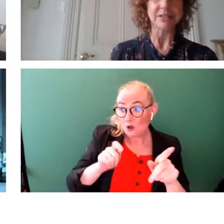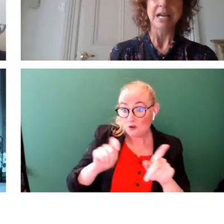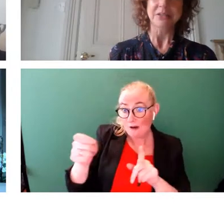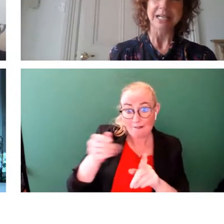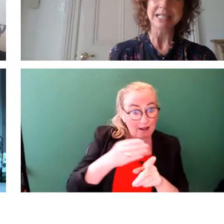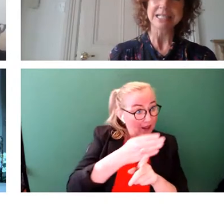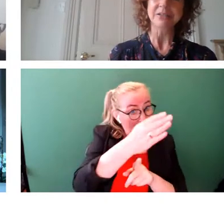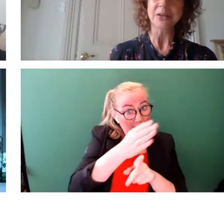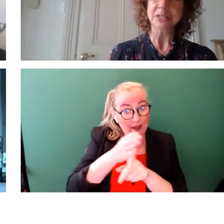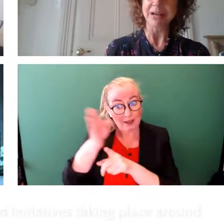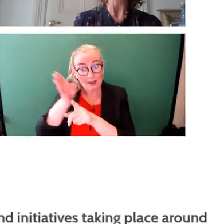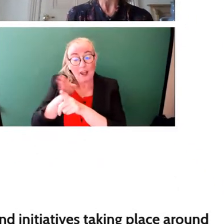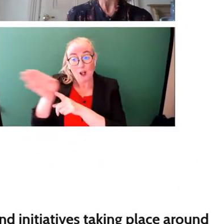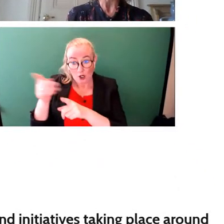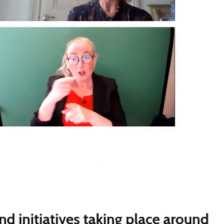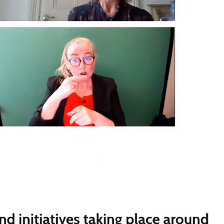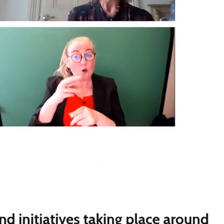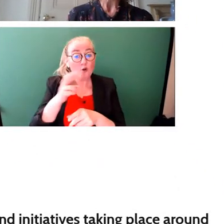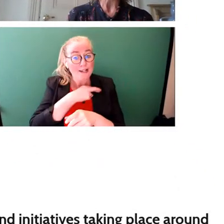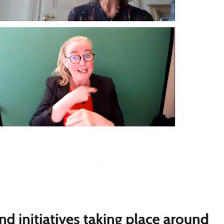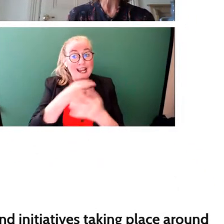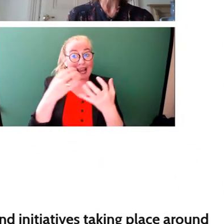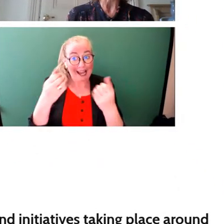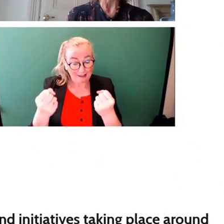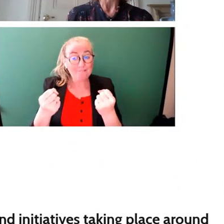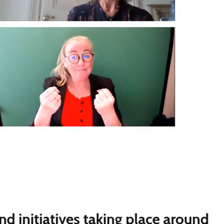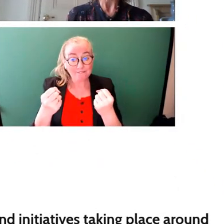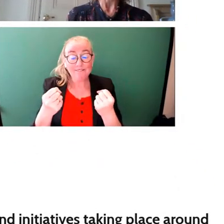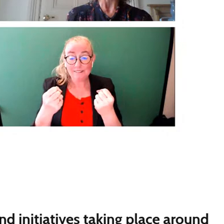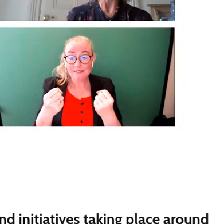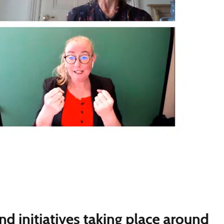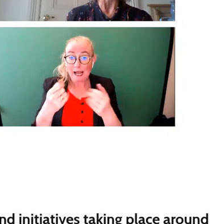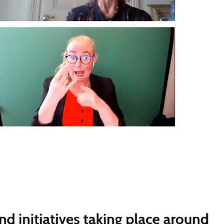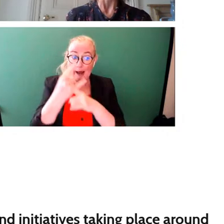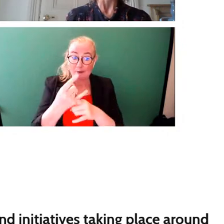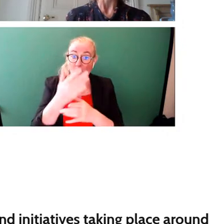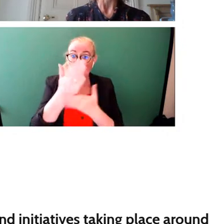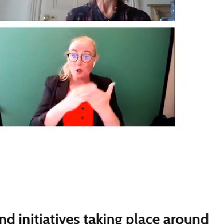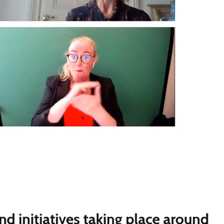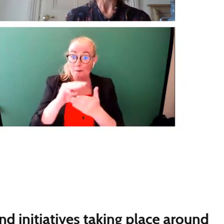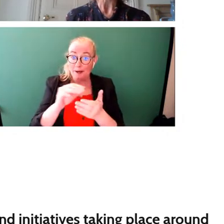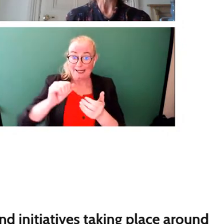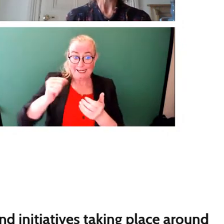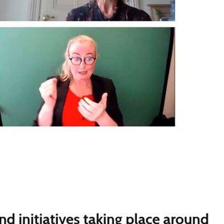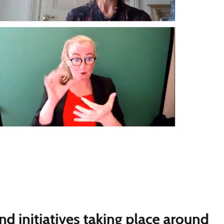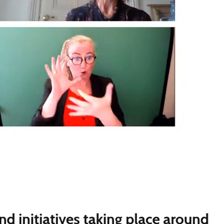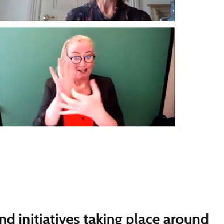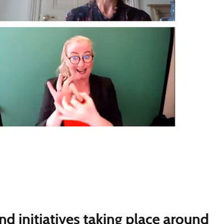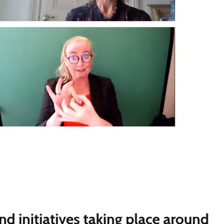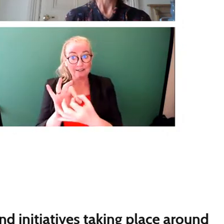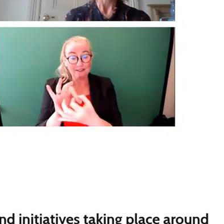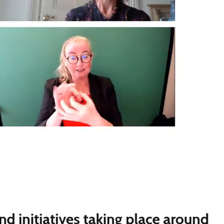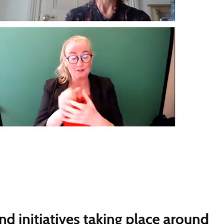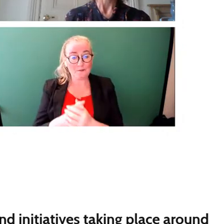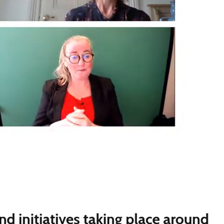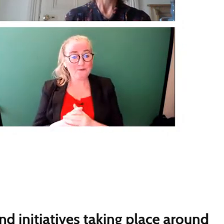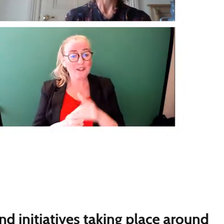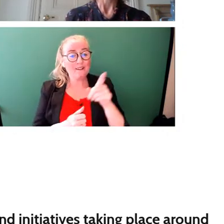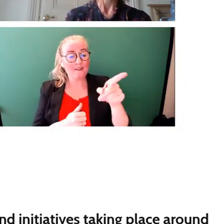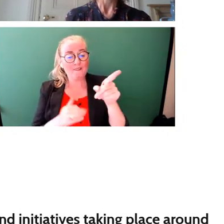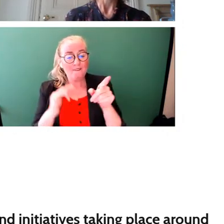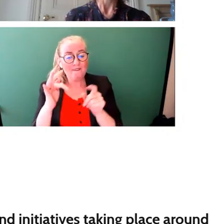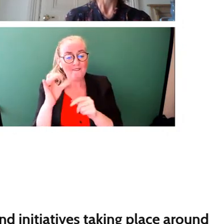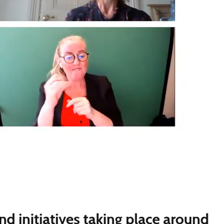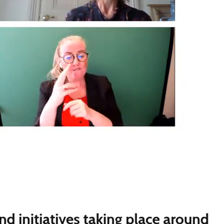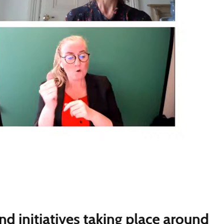of initiatives. So it actually also has helped some people to stay connected. Yeah, and I have a